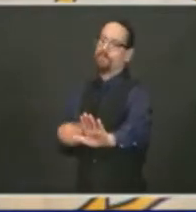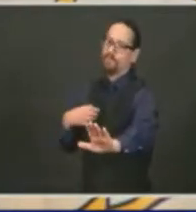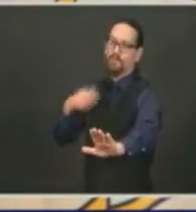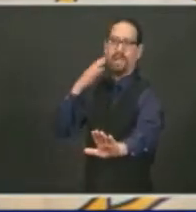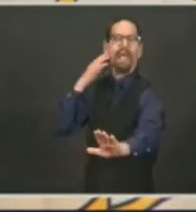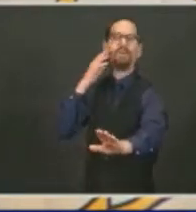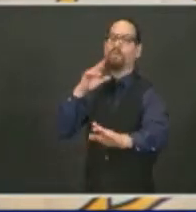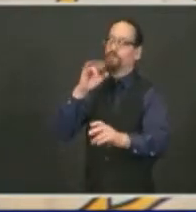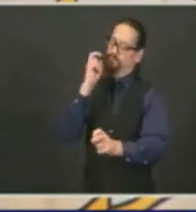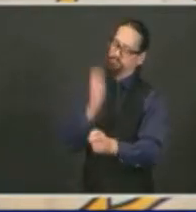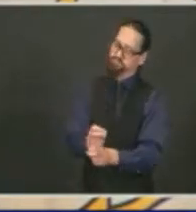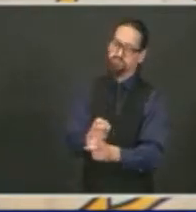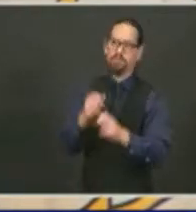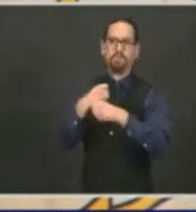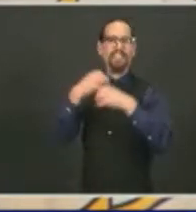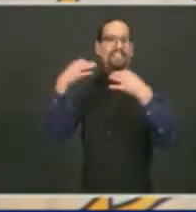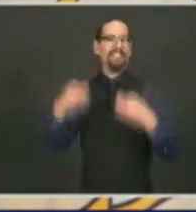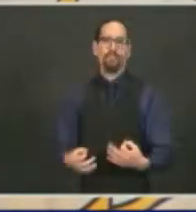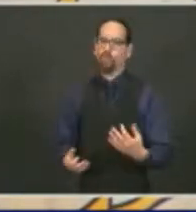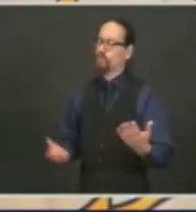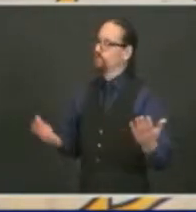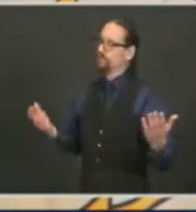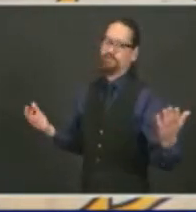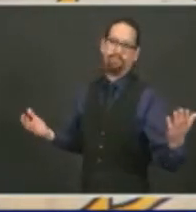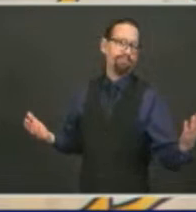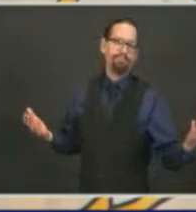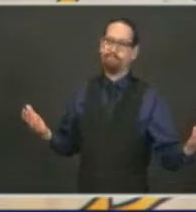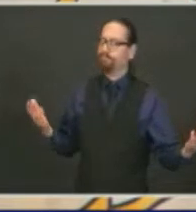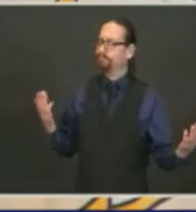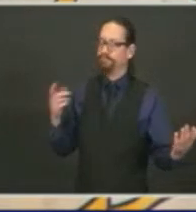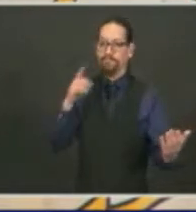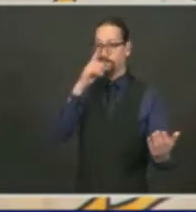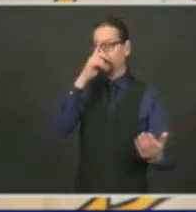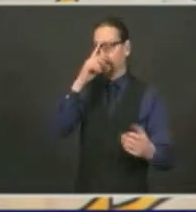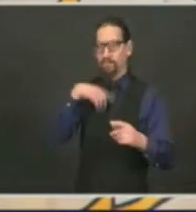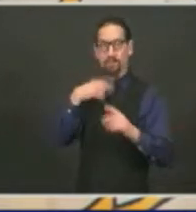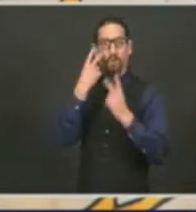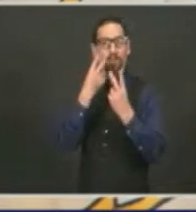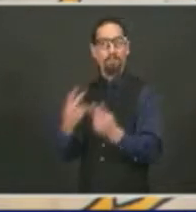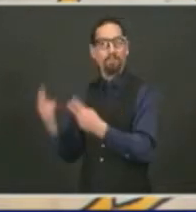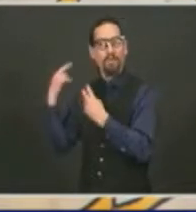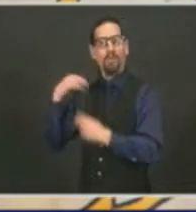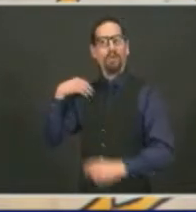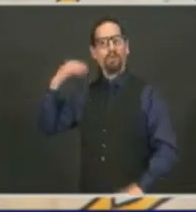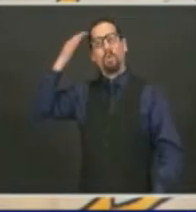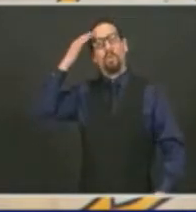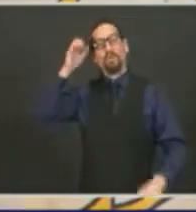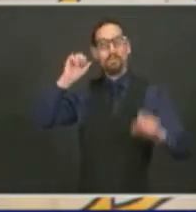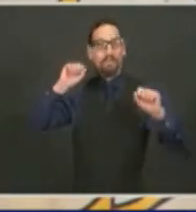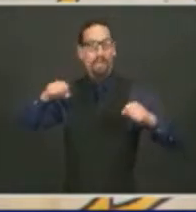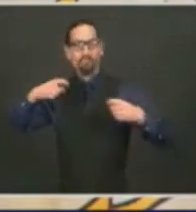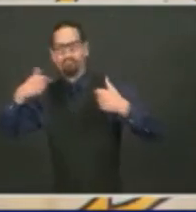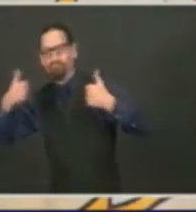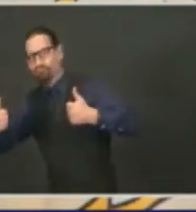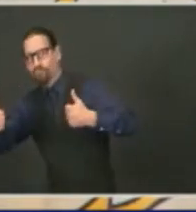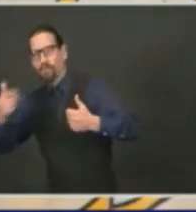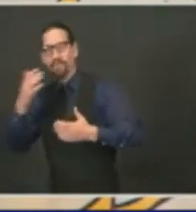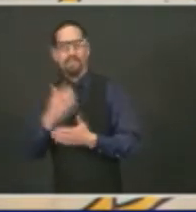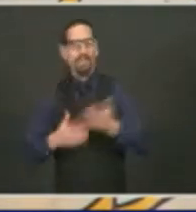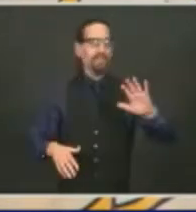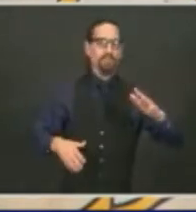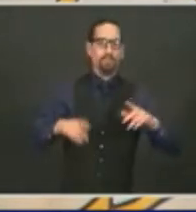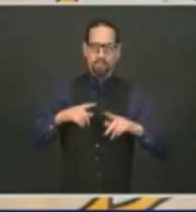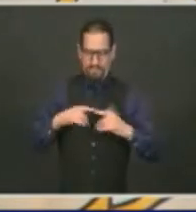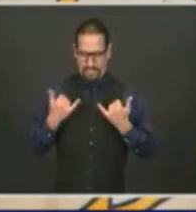only know, like in hindsight, if they were effective. There is absolutely no one answer or one